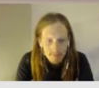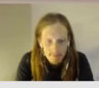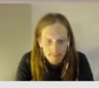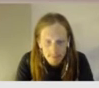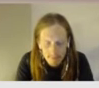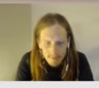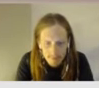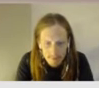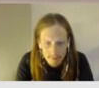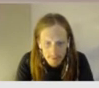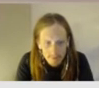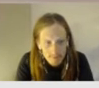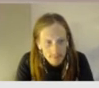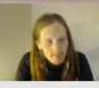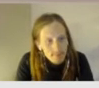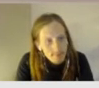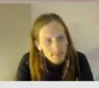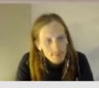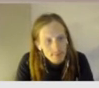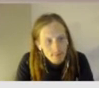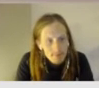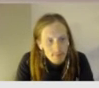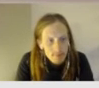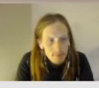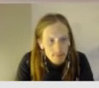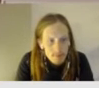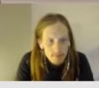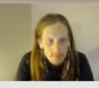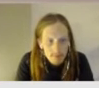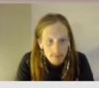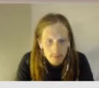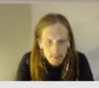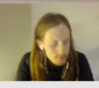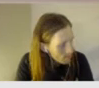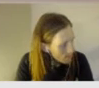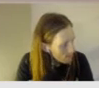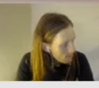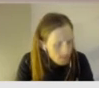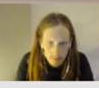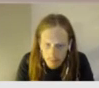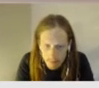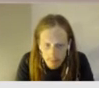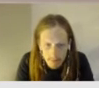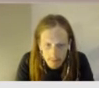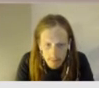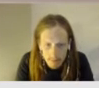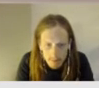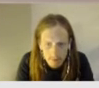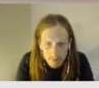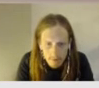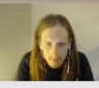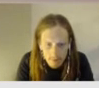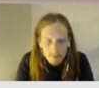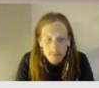because we have a different experience on the surface. But usually what ends up happening is I find that, you know, we end up having a lot more in common than we don't have